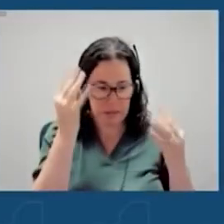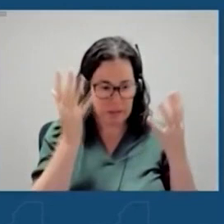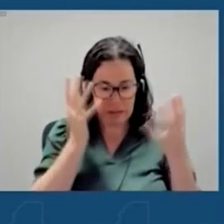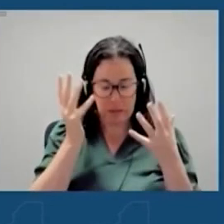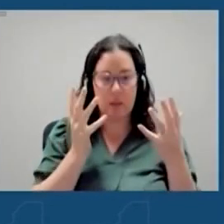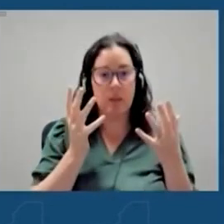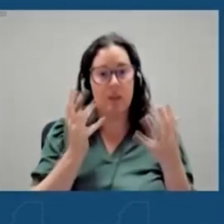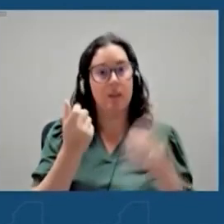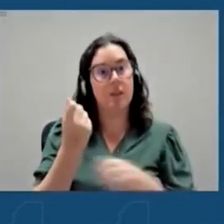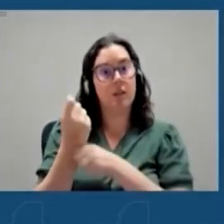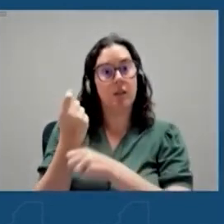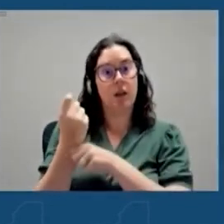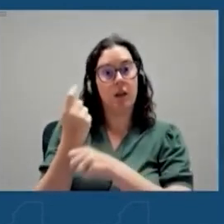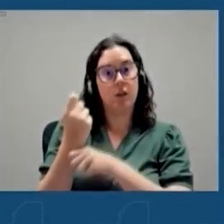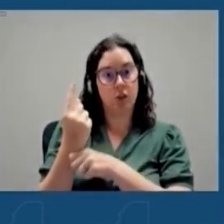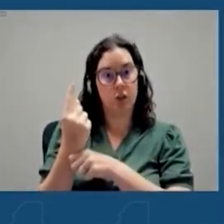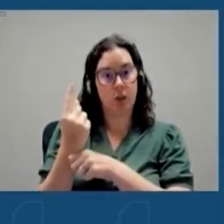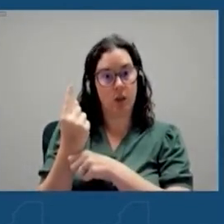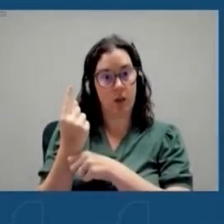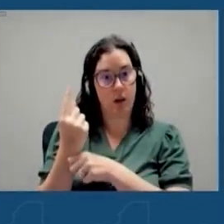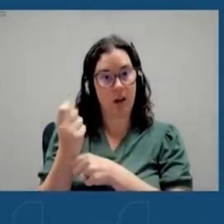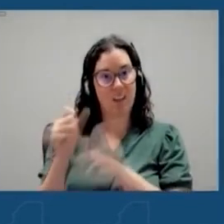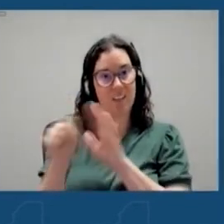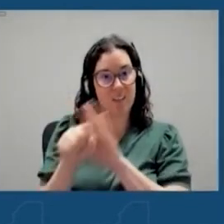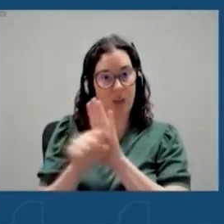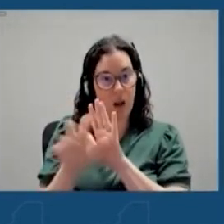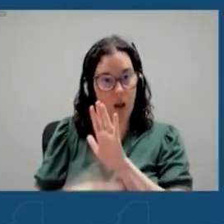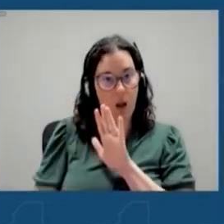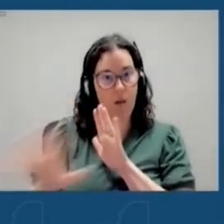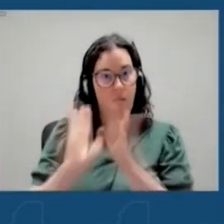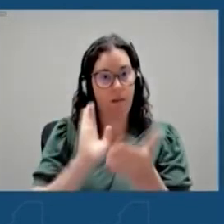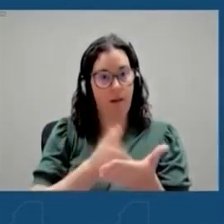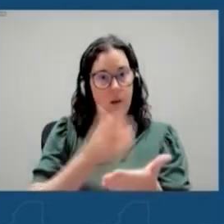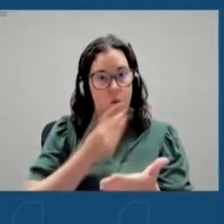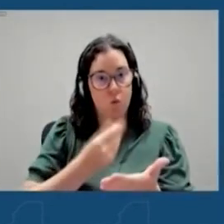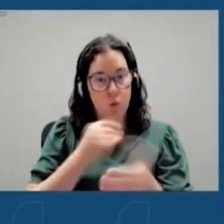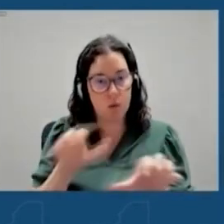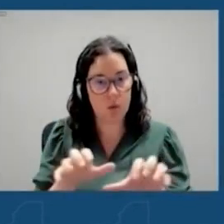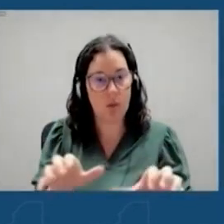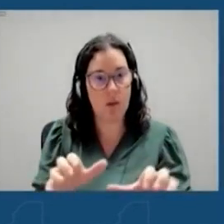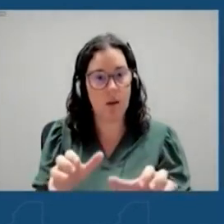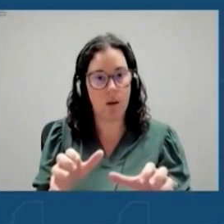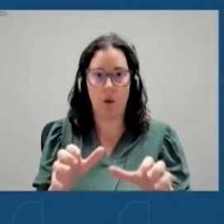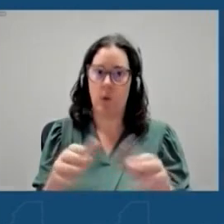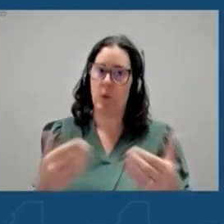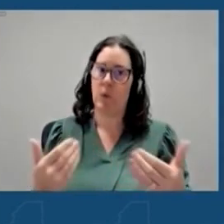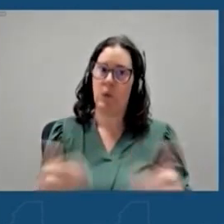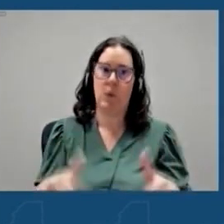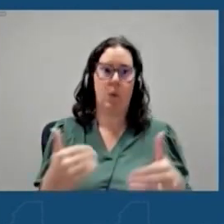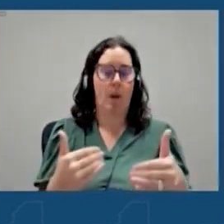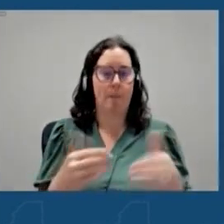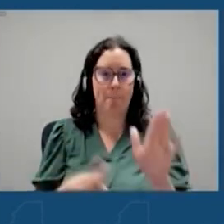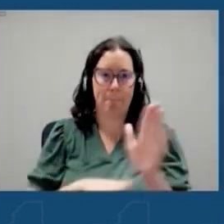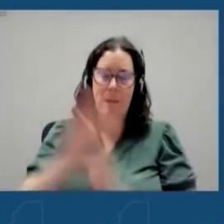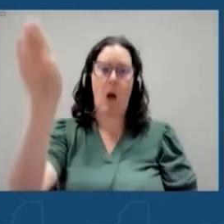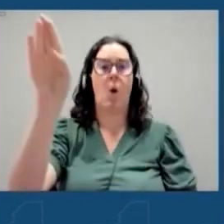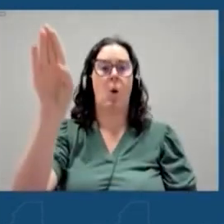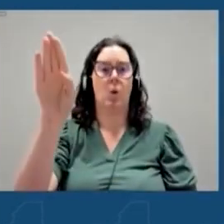Last year, the statewide number of anti-Semitic acts hit numbers we've not seen in decades.